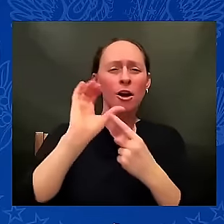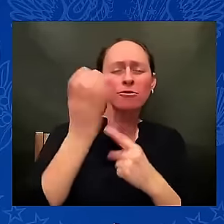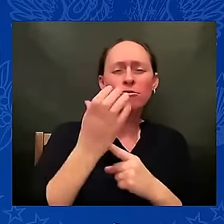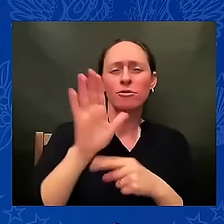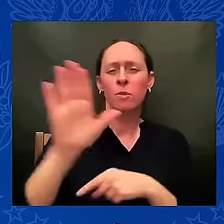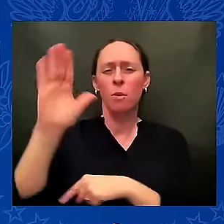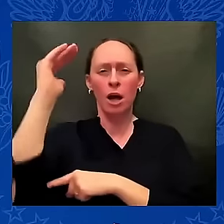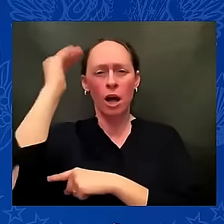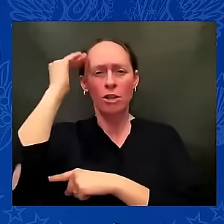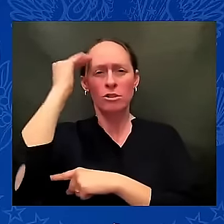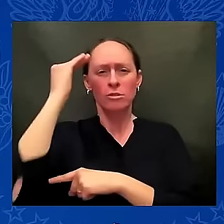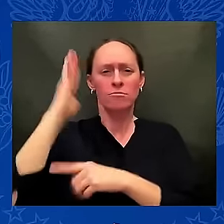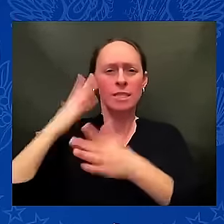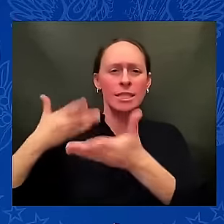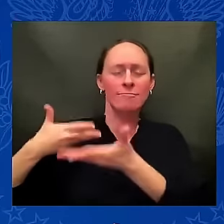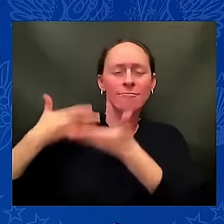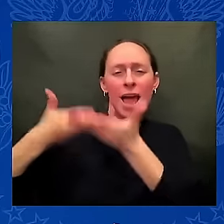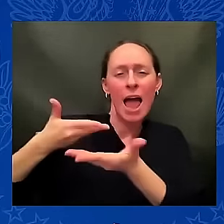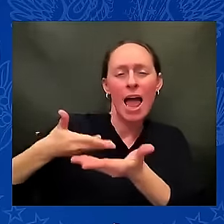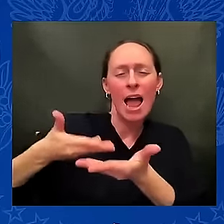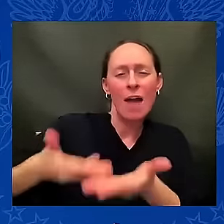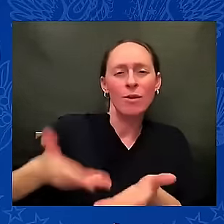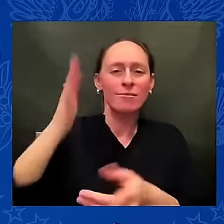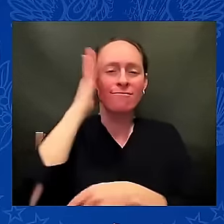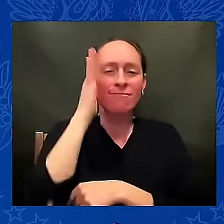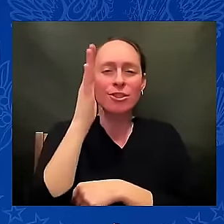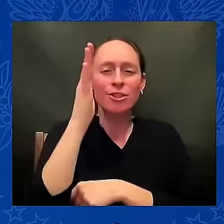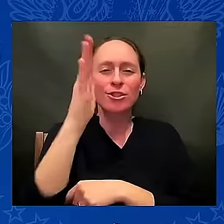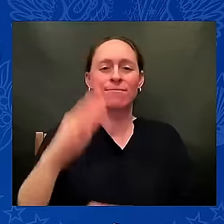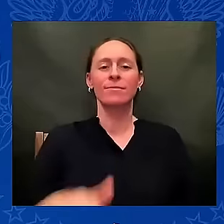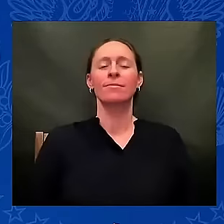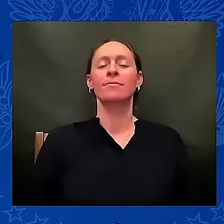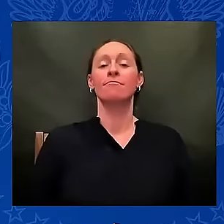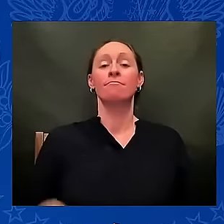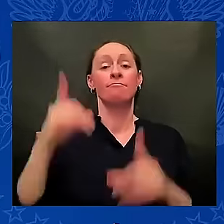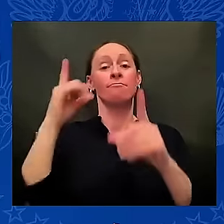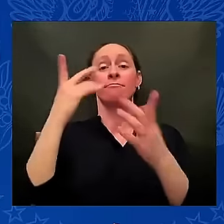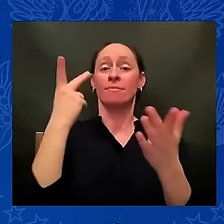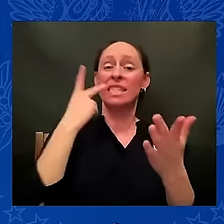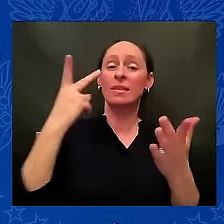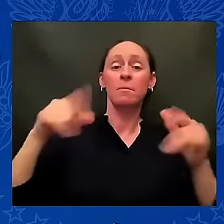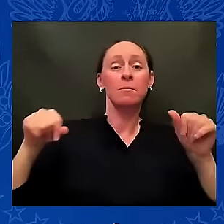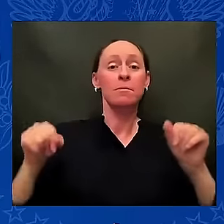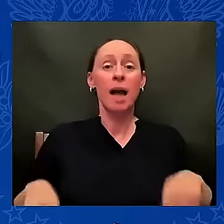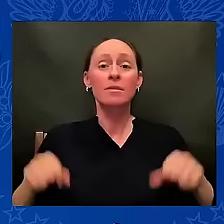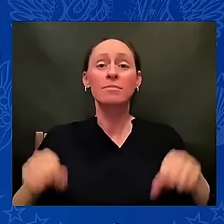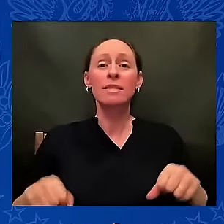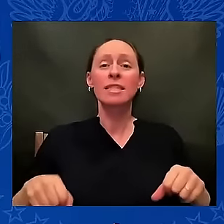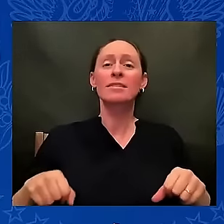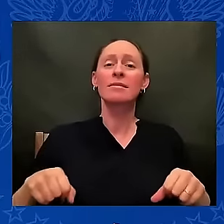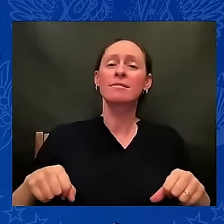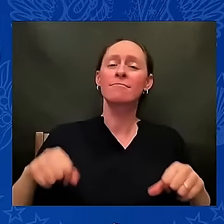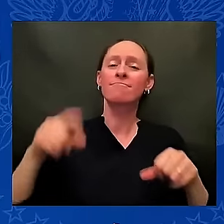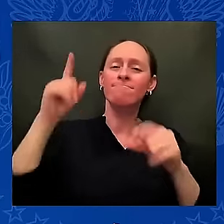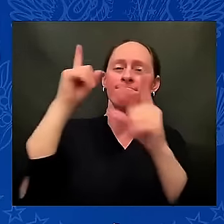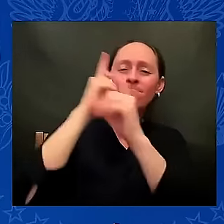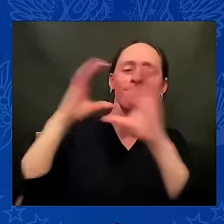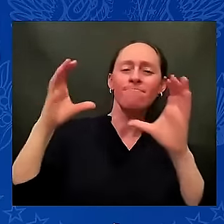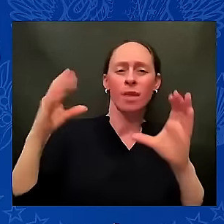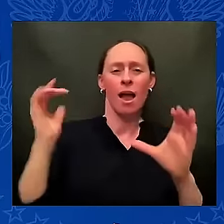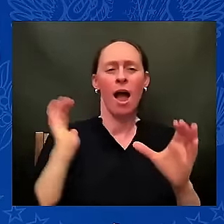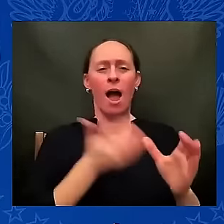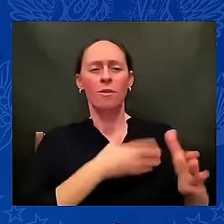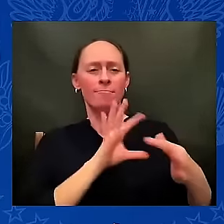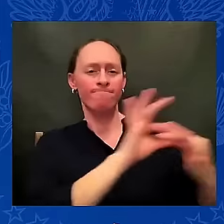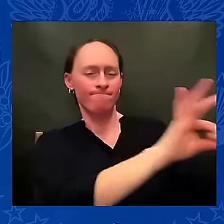possibilities. Possibility to usher in a new era to a nation-to-nation relationship grounded in dignity and